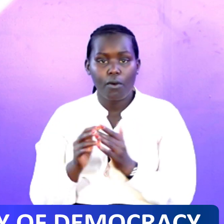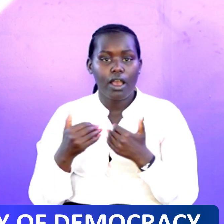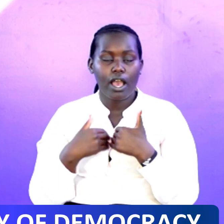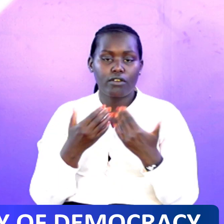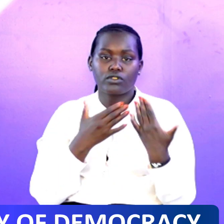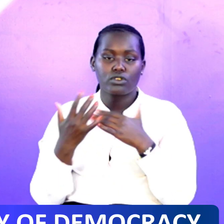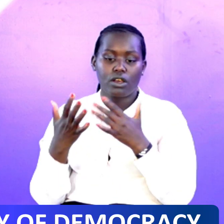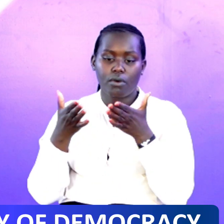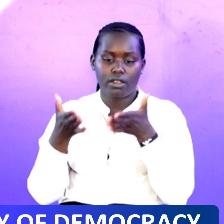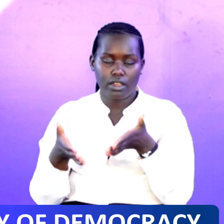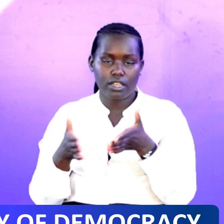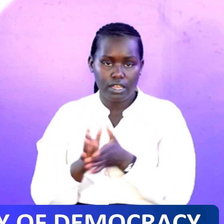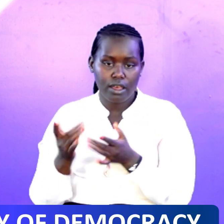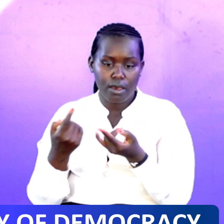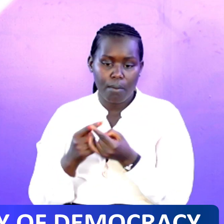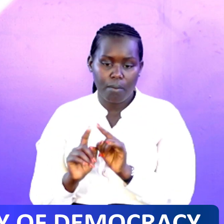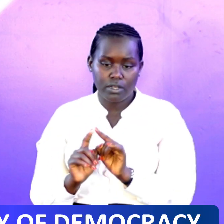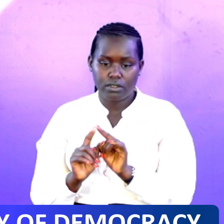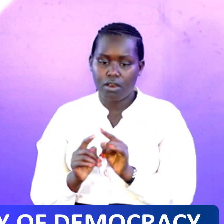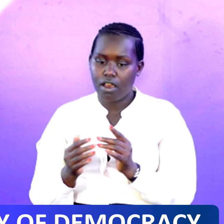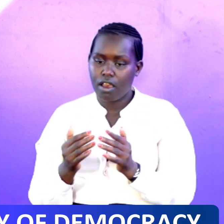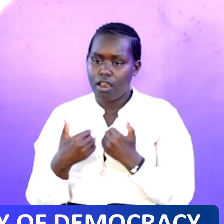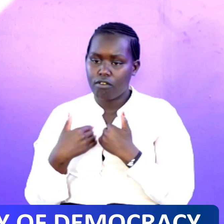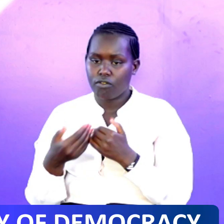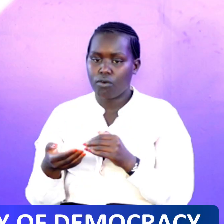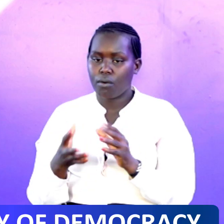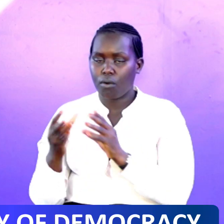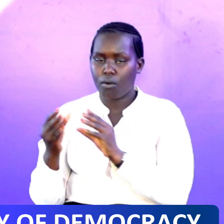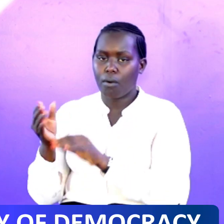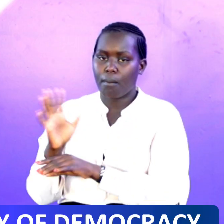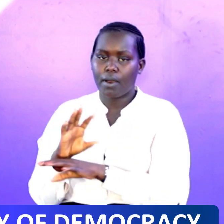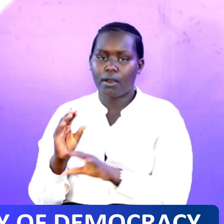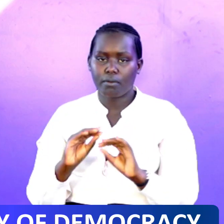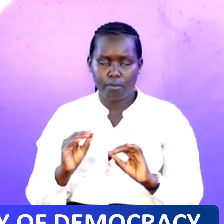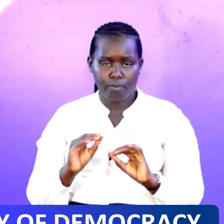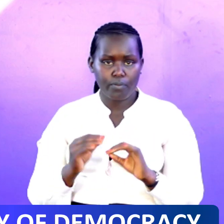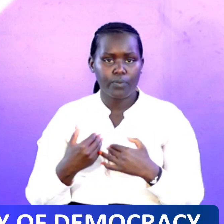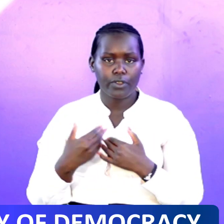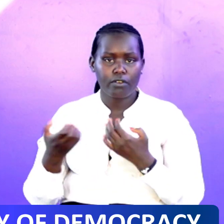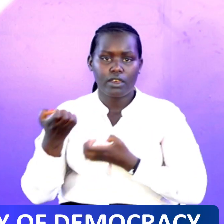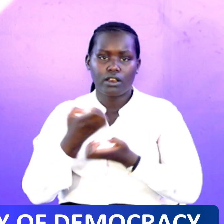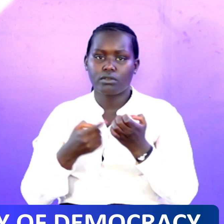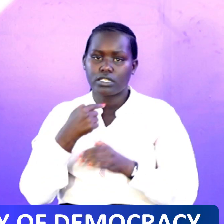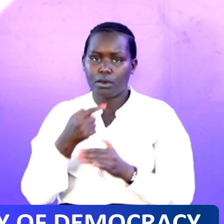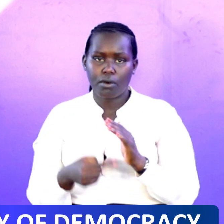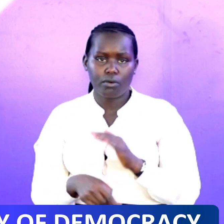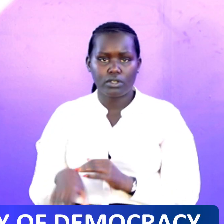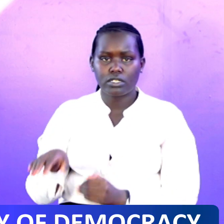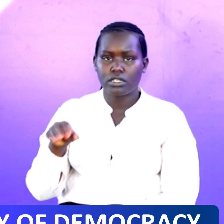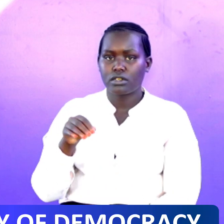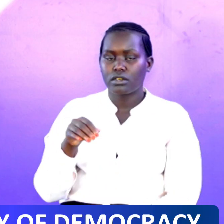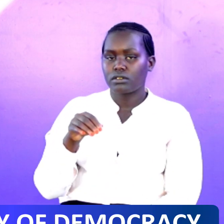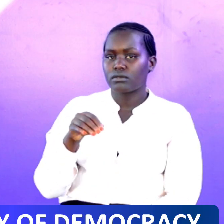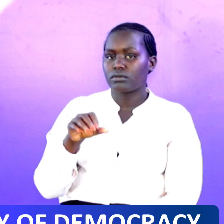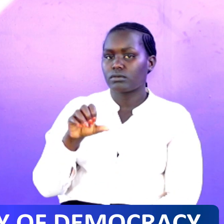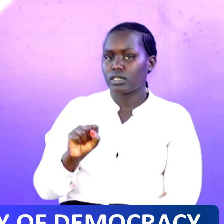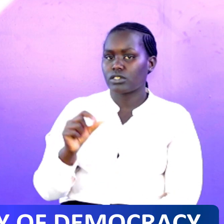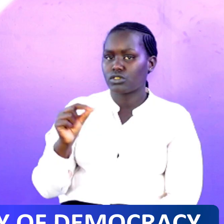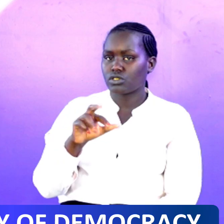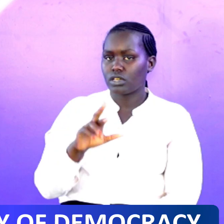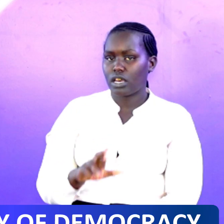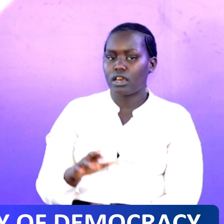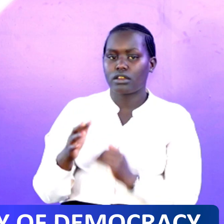shower rightly, but there's no turning back. I've had some economists who make silly records saying, oh, SGR is bad. It is